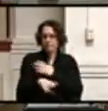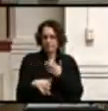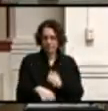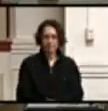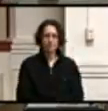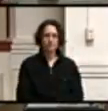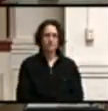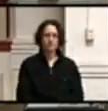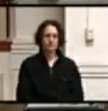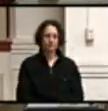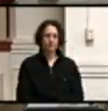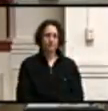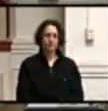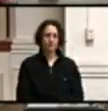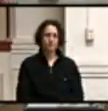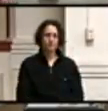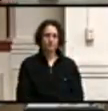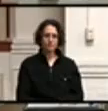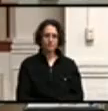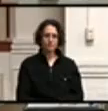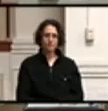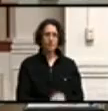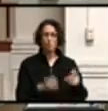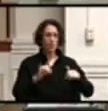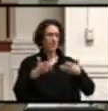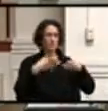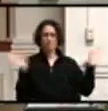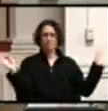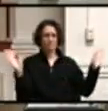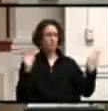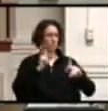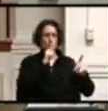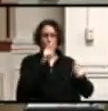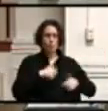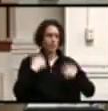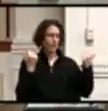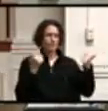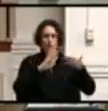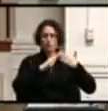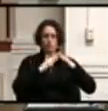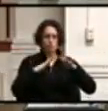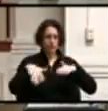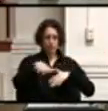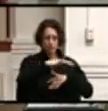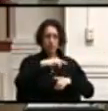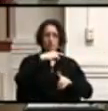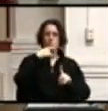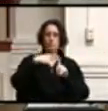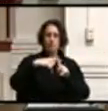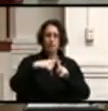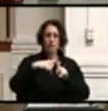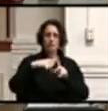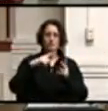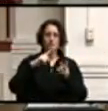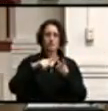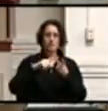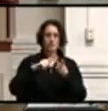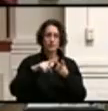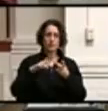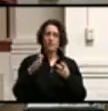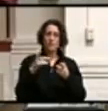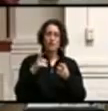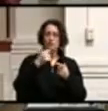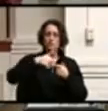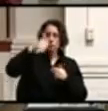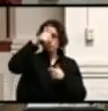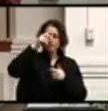think about not only public, which of course would need access to the chief and deputy chief's office